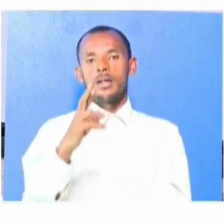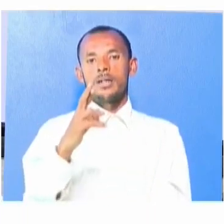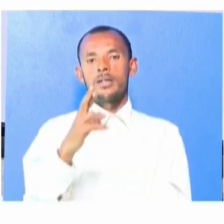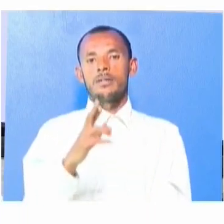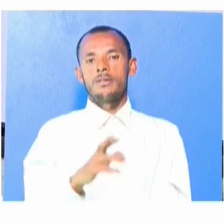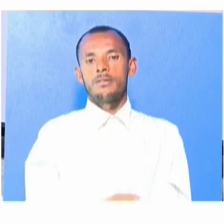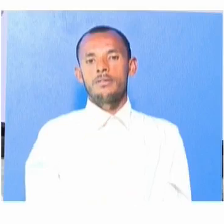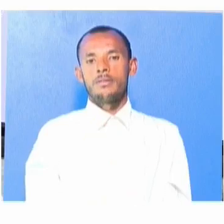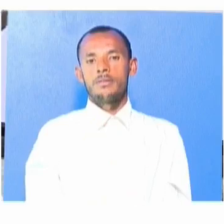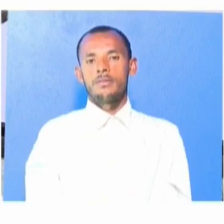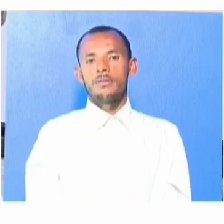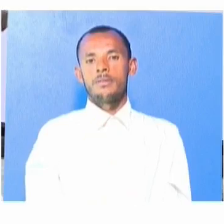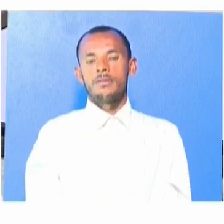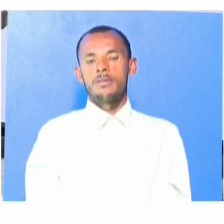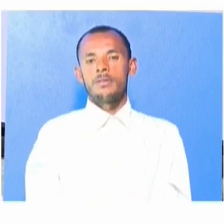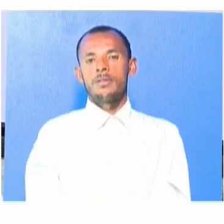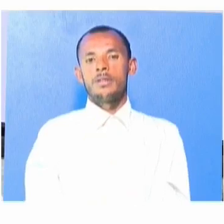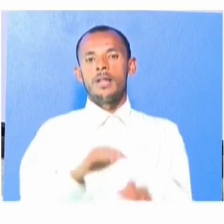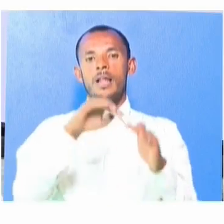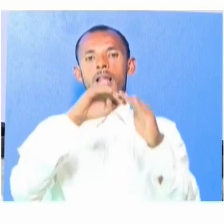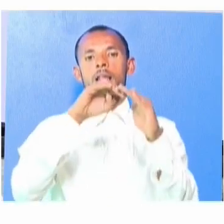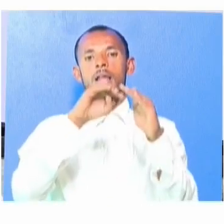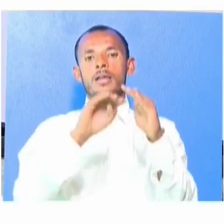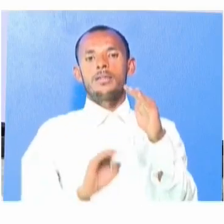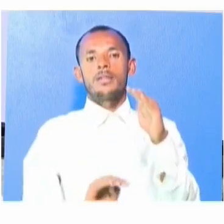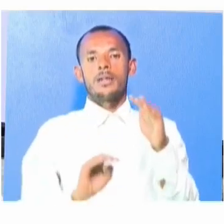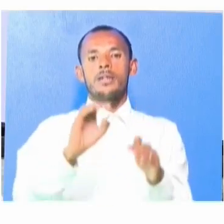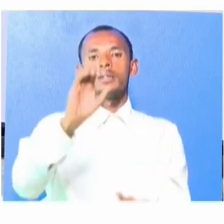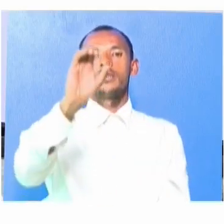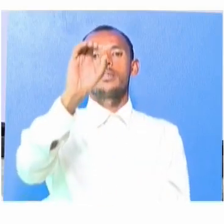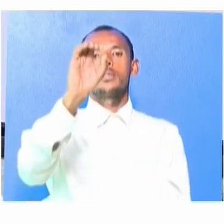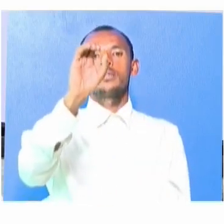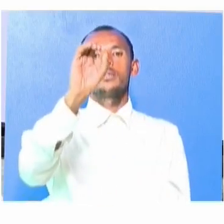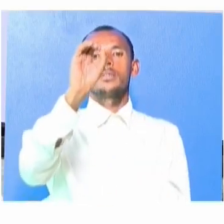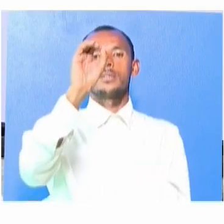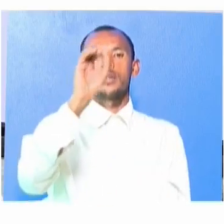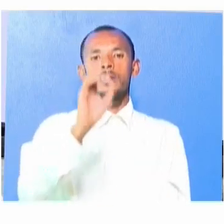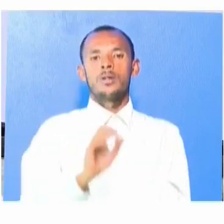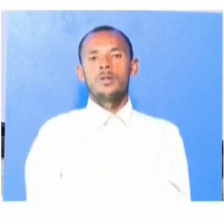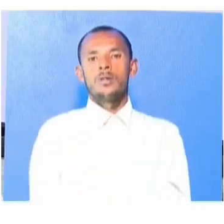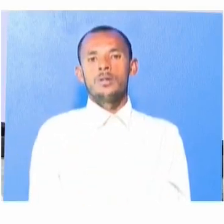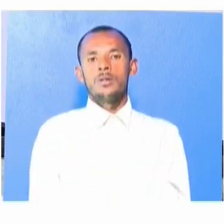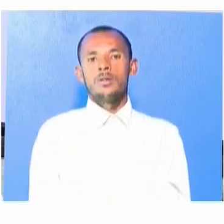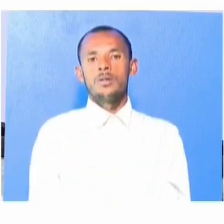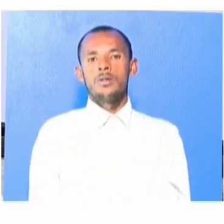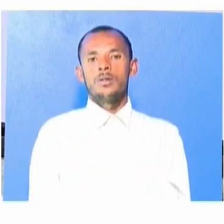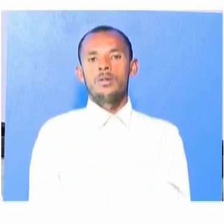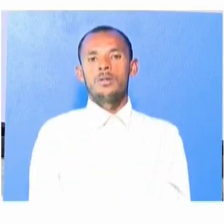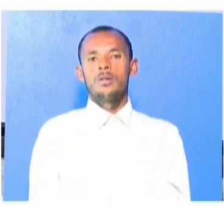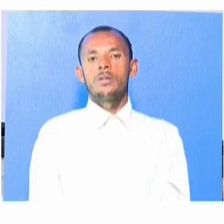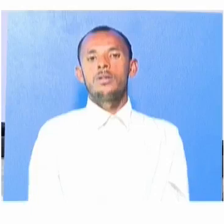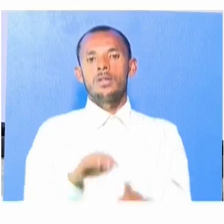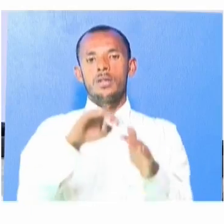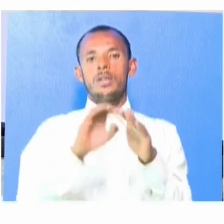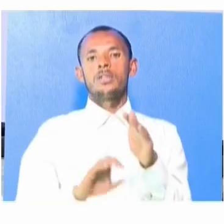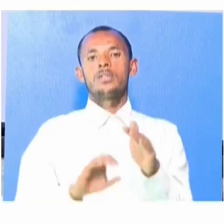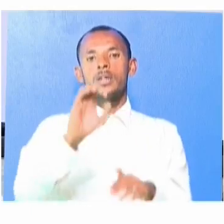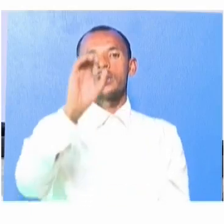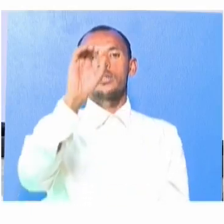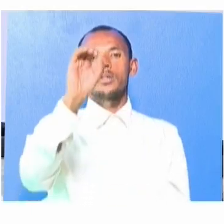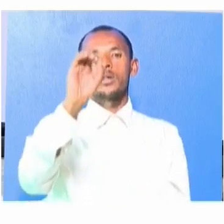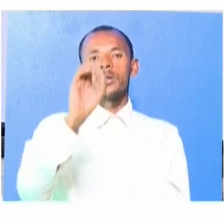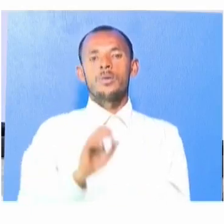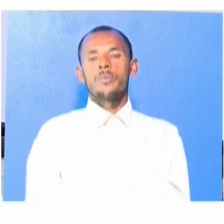are less than 0. Less than